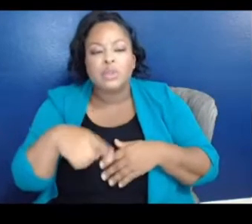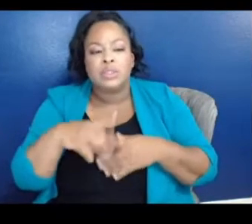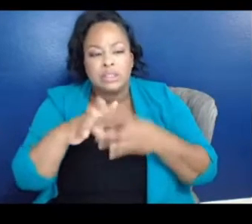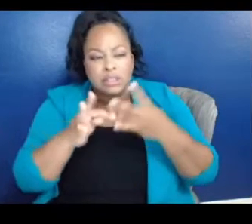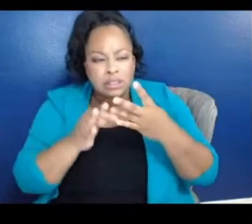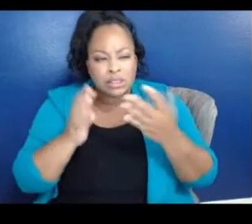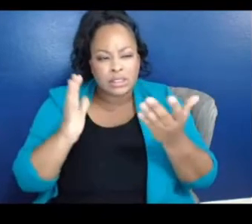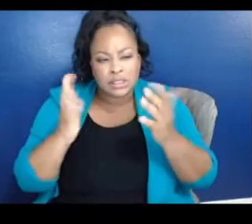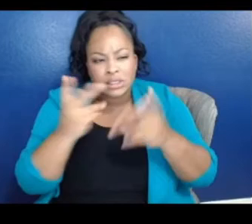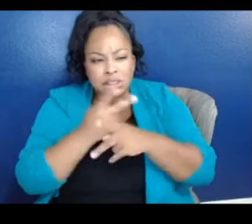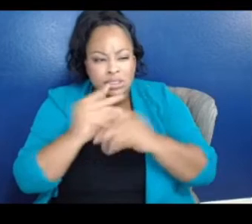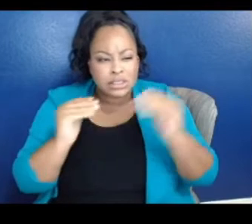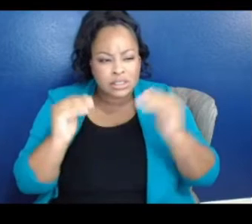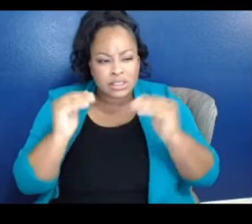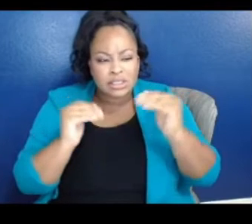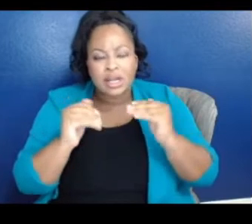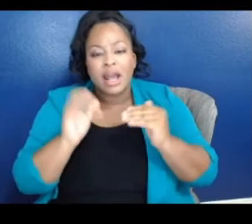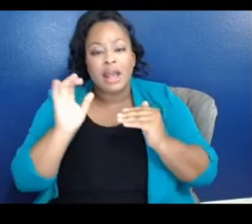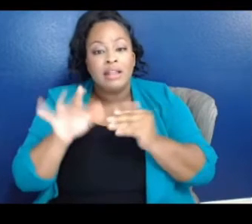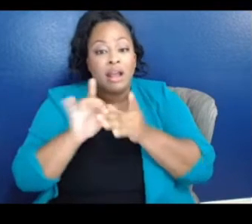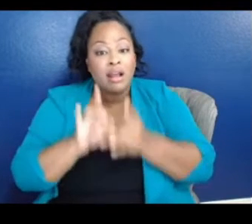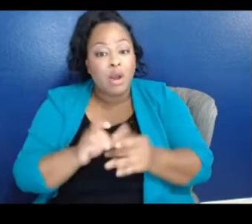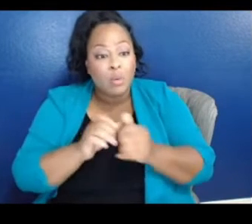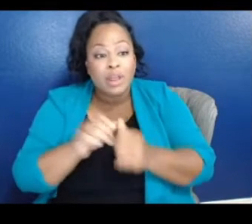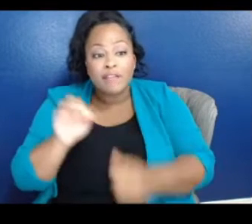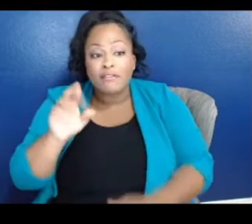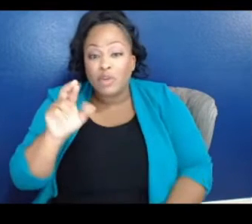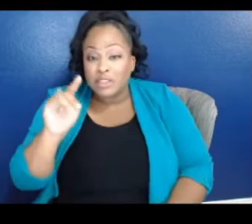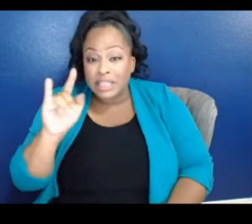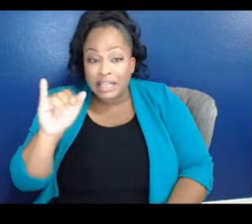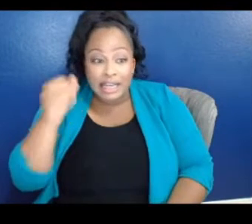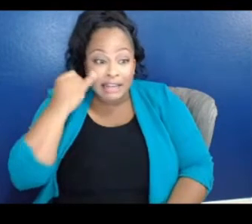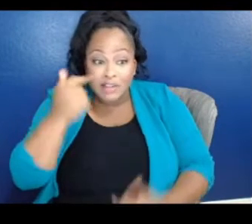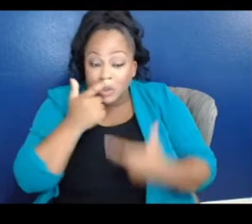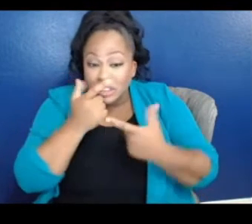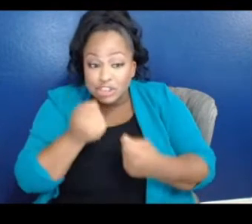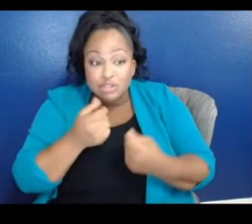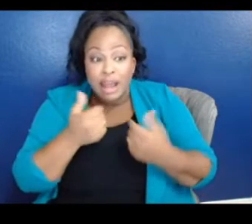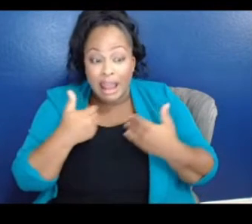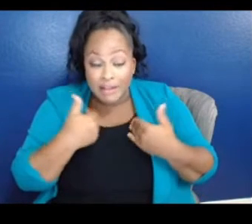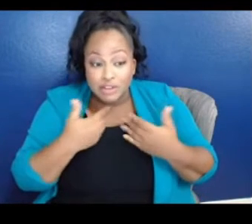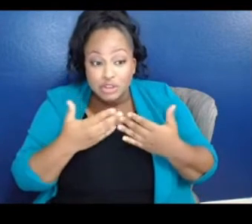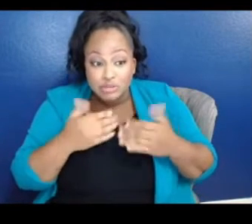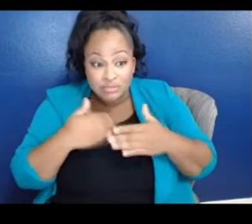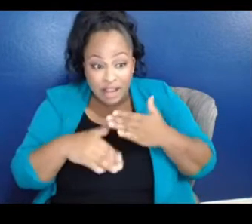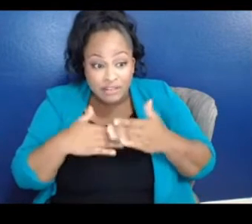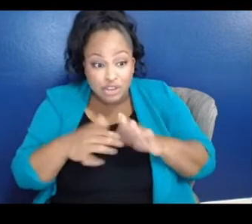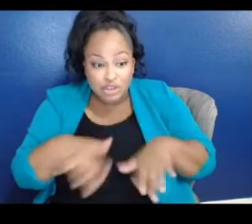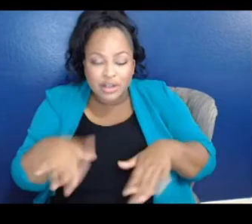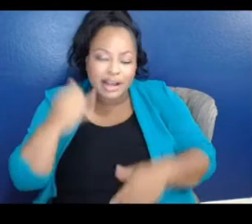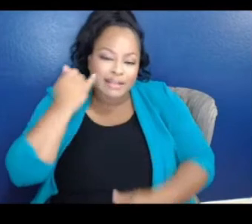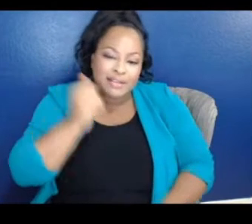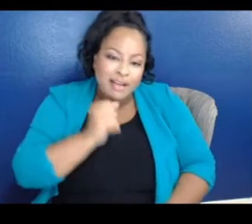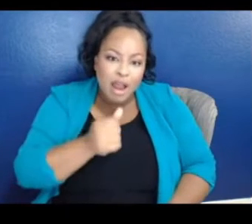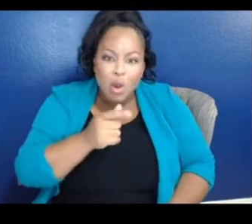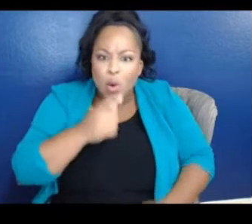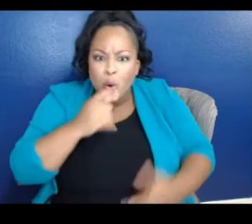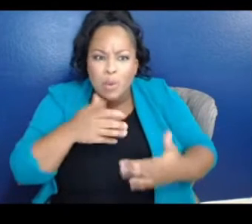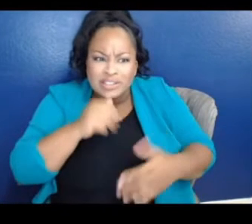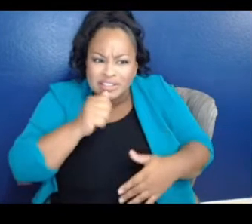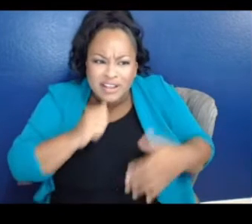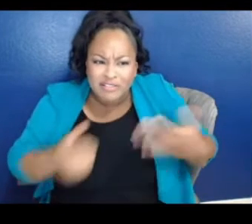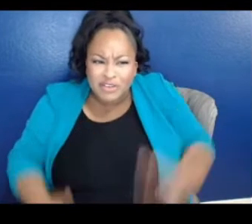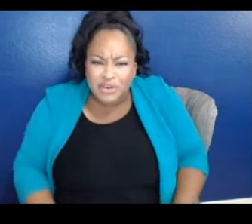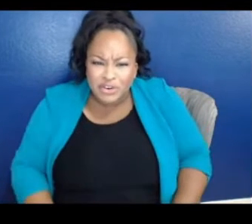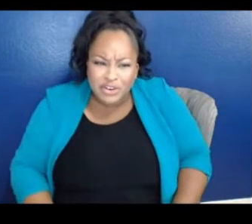is, directly related with the trajectory of fertility. If you are interested in having children, and even if not, who